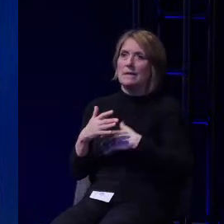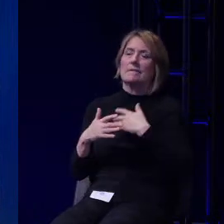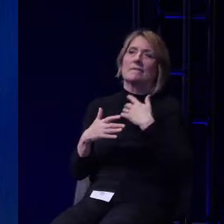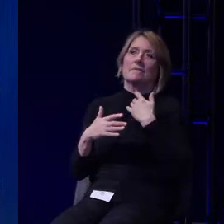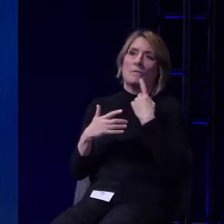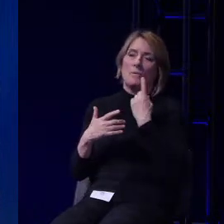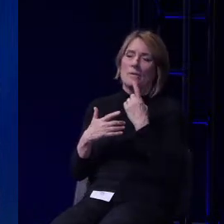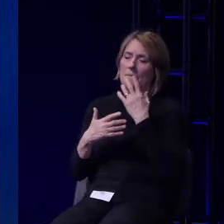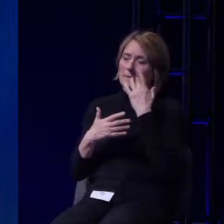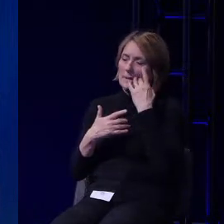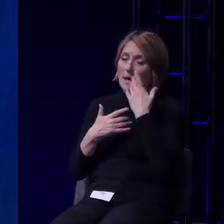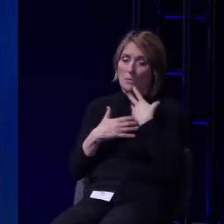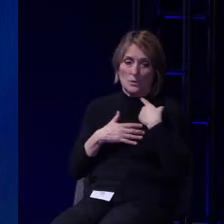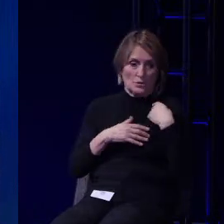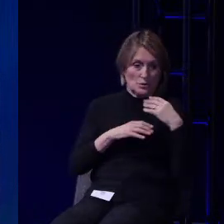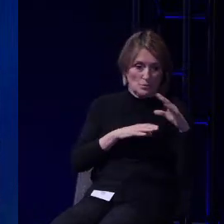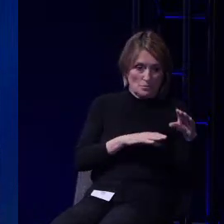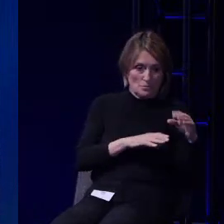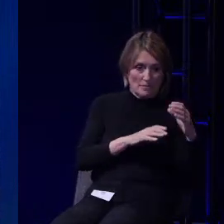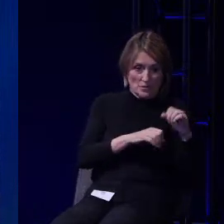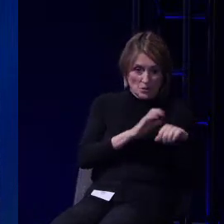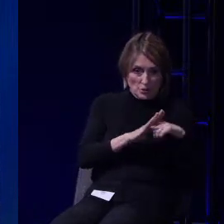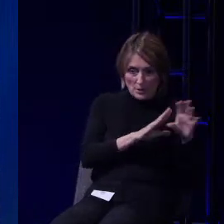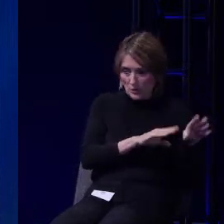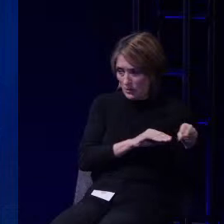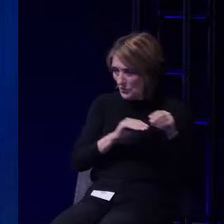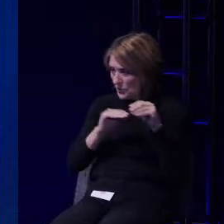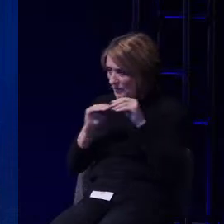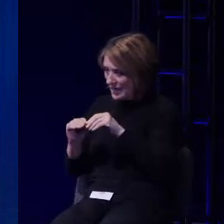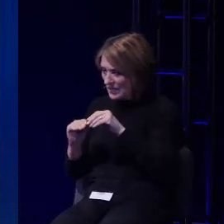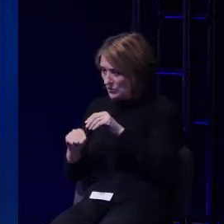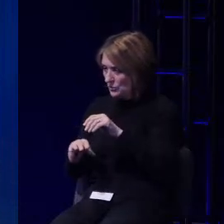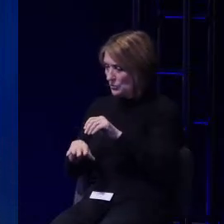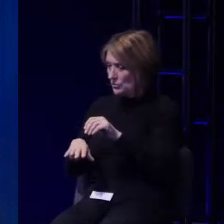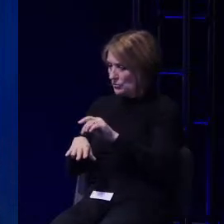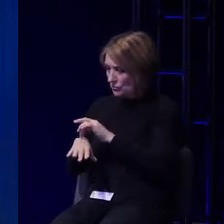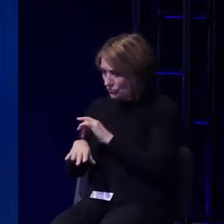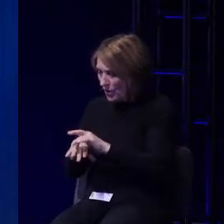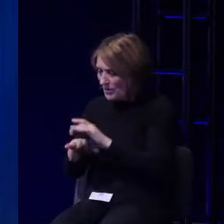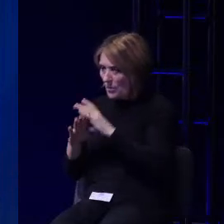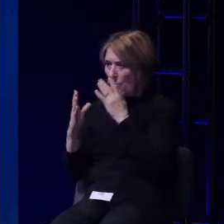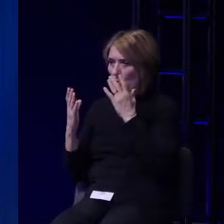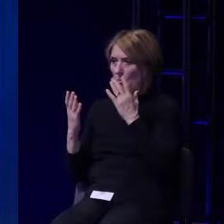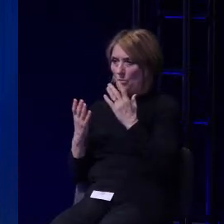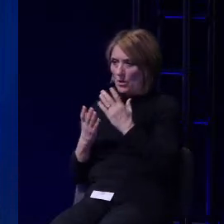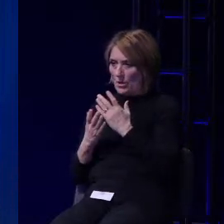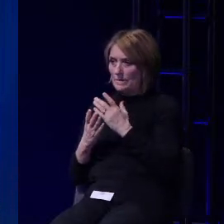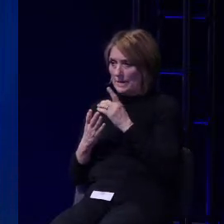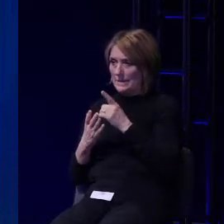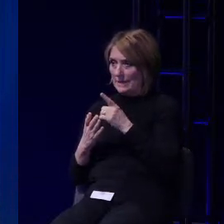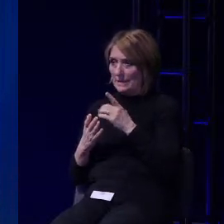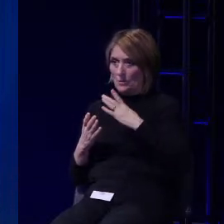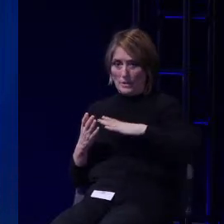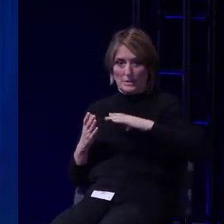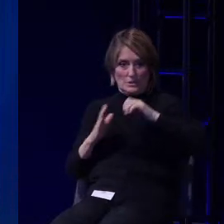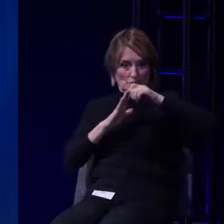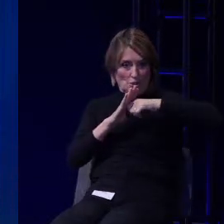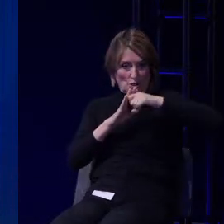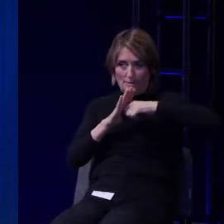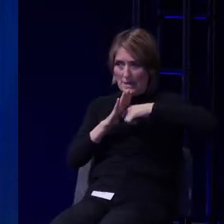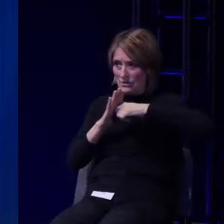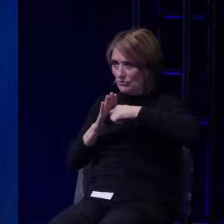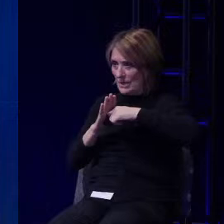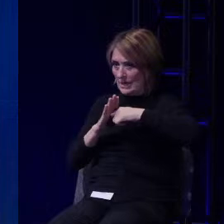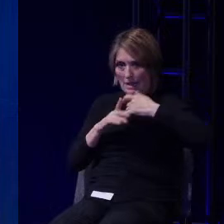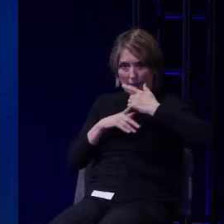years, to move out of the documentary world and into the drama world, because all he wanted was a documentary cameraman who could shoot in